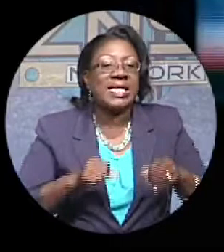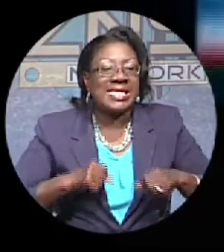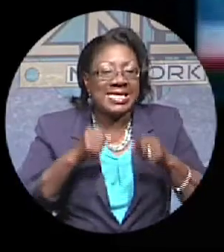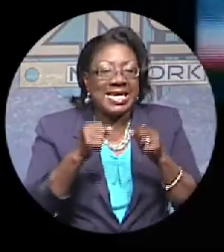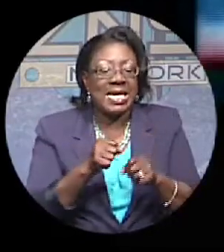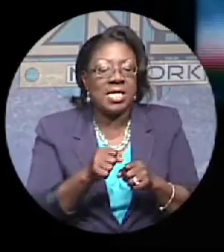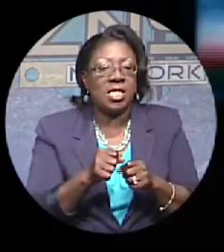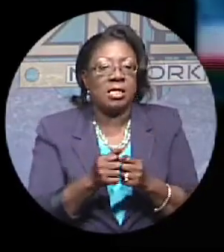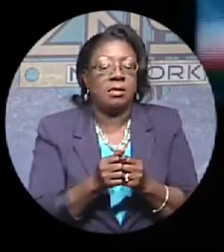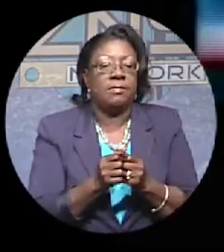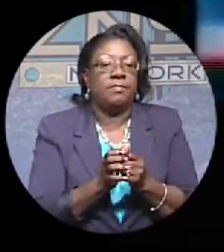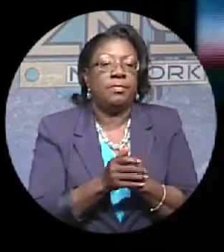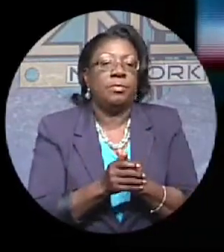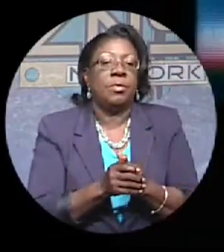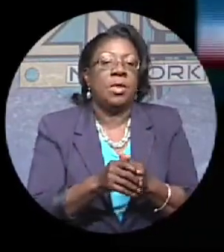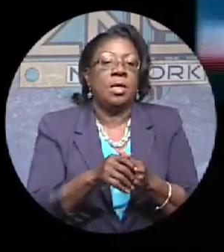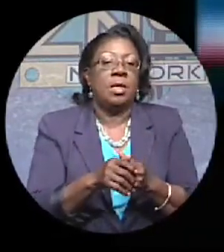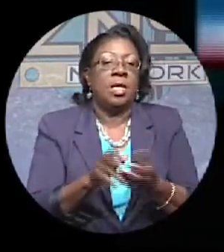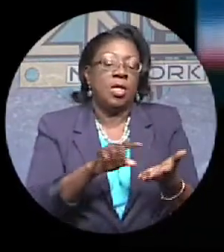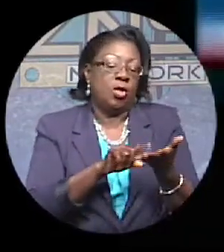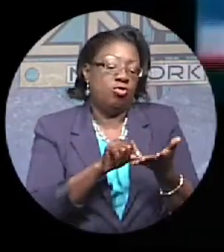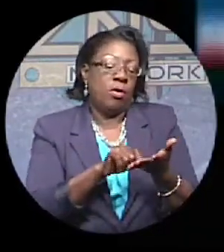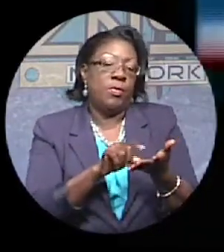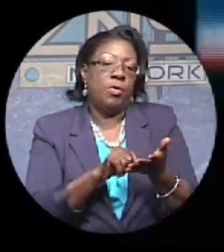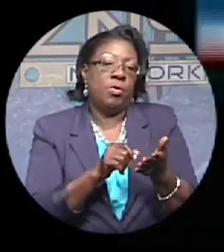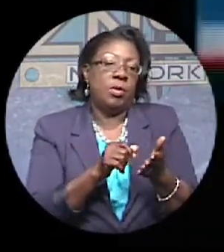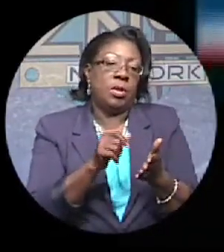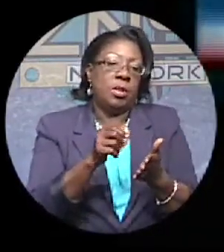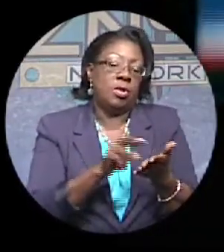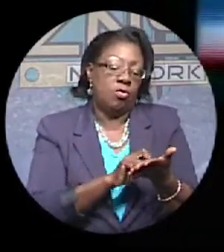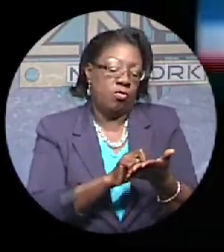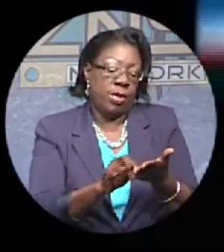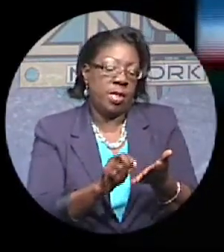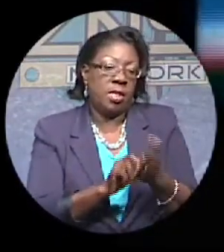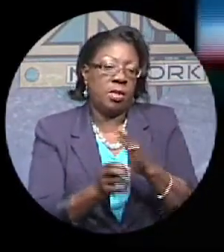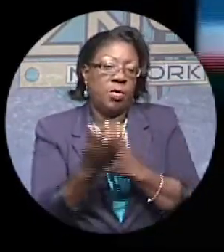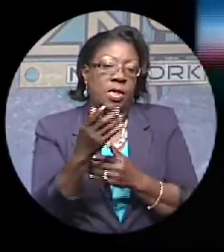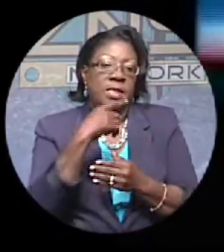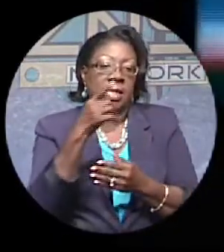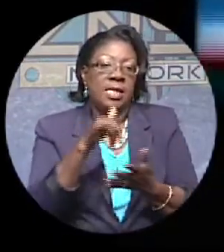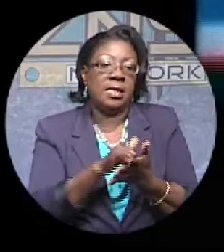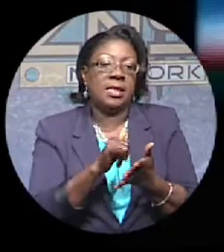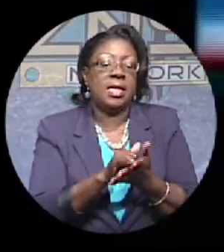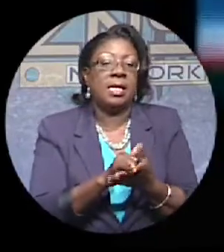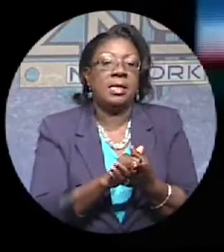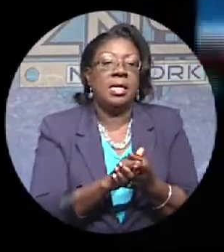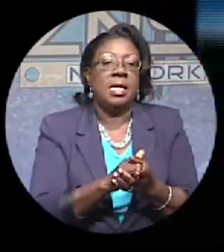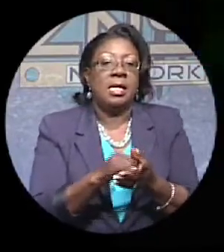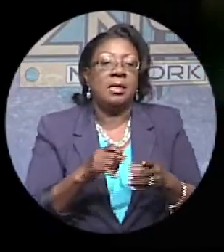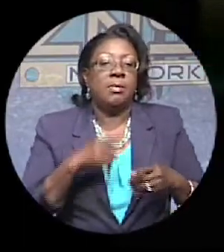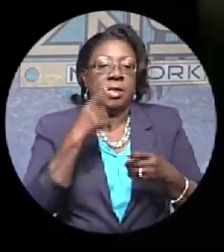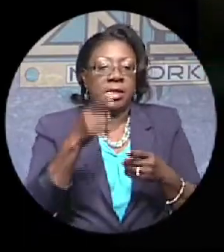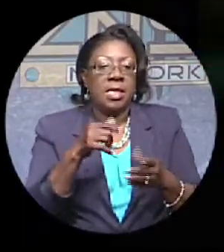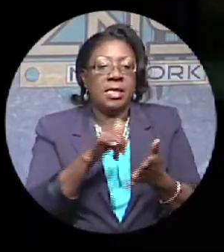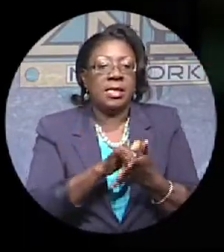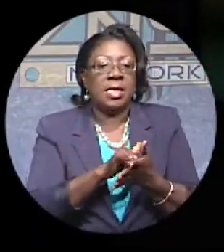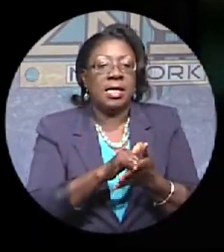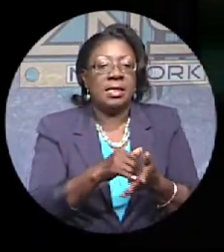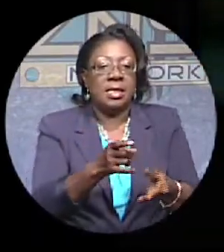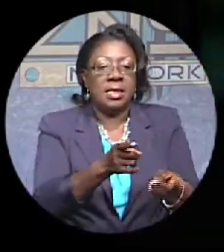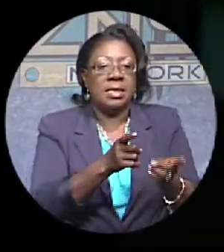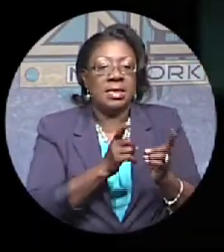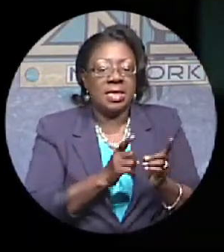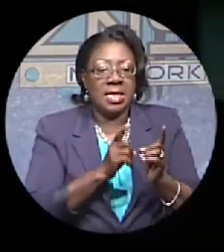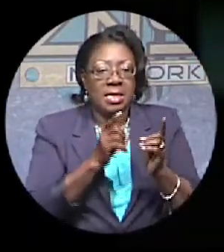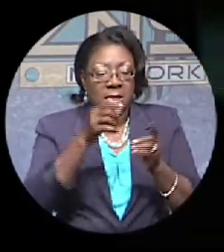staged. The Tribune's article attributes an American TV spokesperson for admitting that the detainees